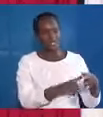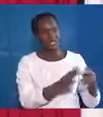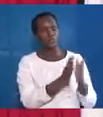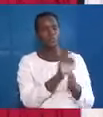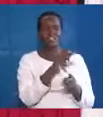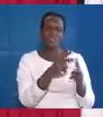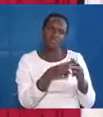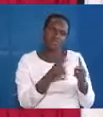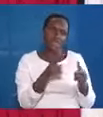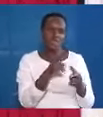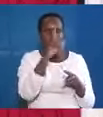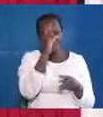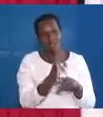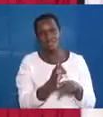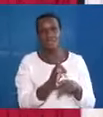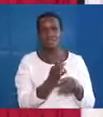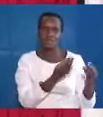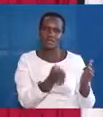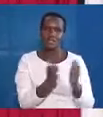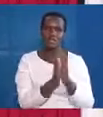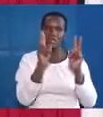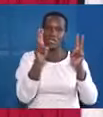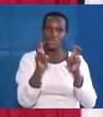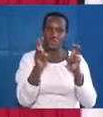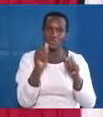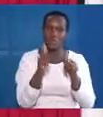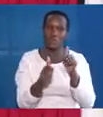critical. Dealing with the issues that make us